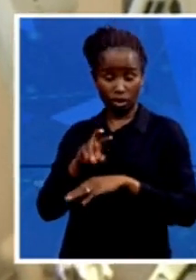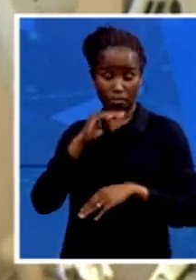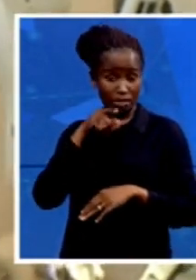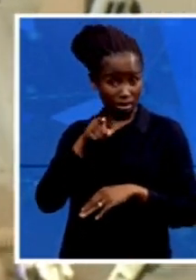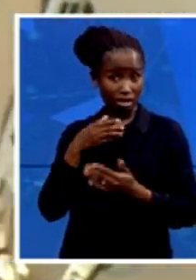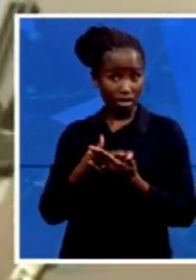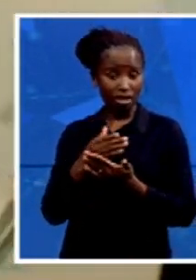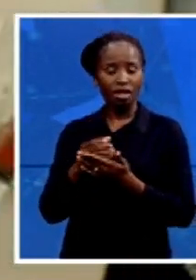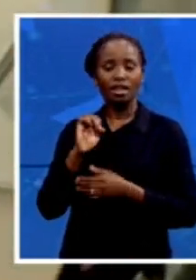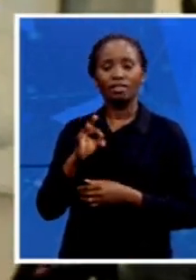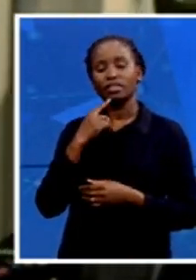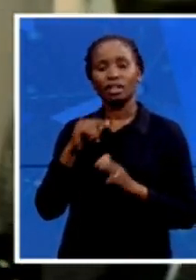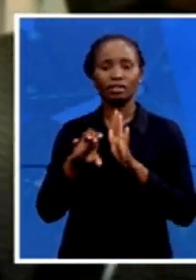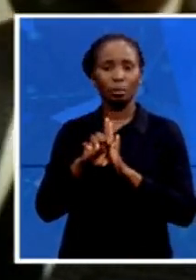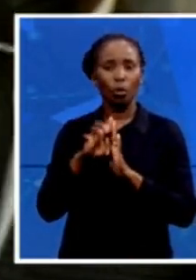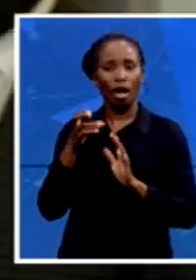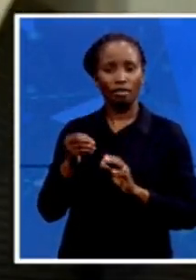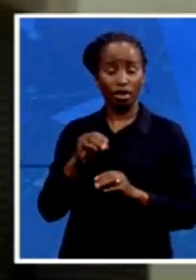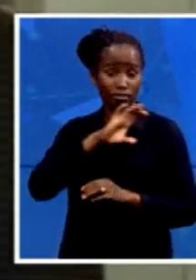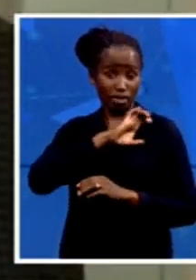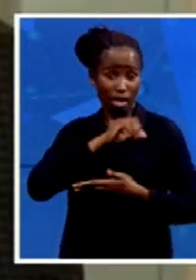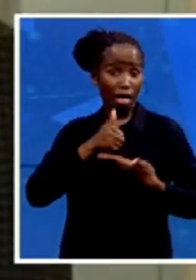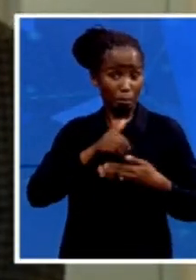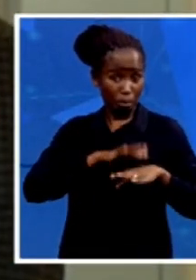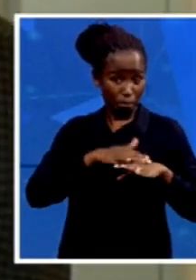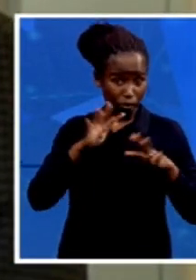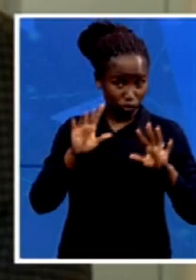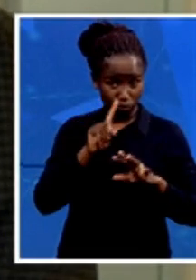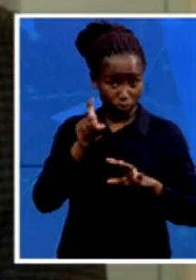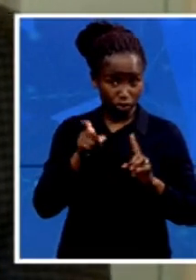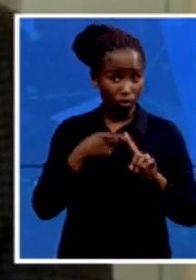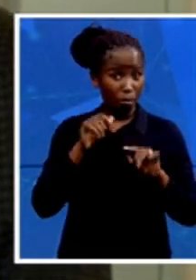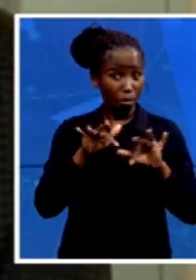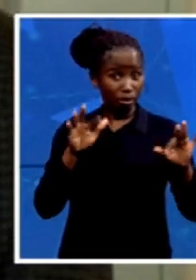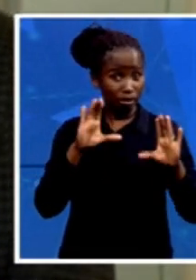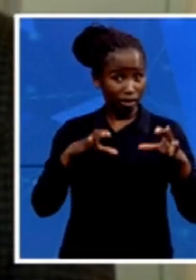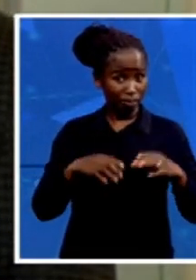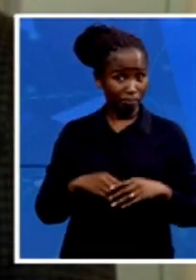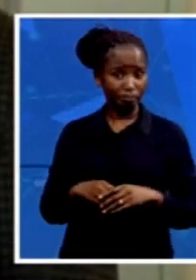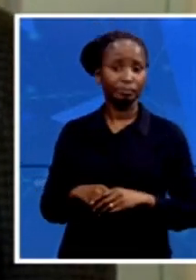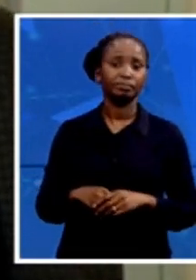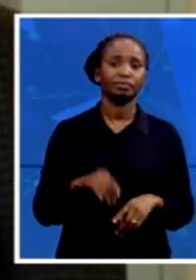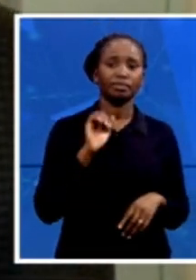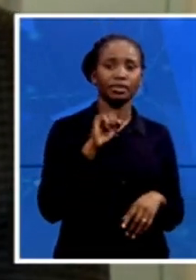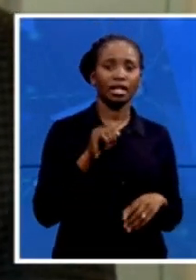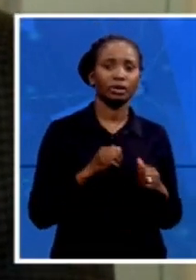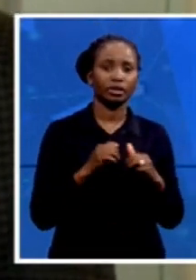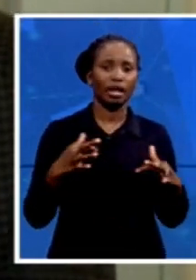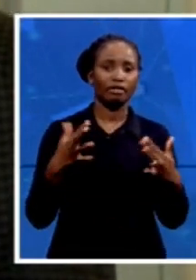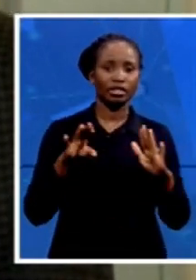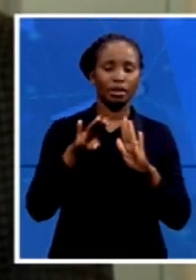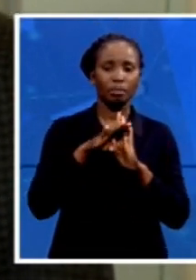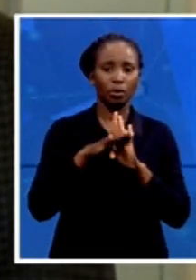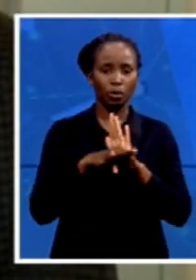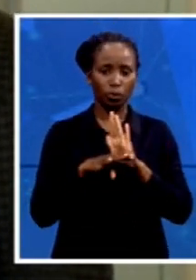sector? Yeah, so if when starting such a program, then we, as the unit,